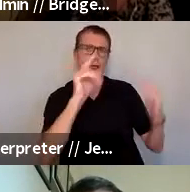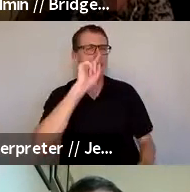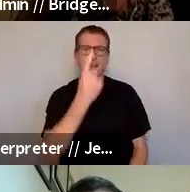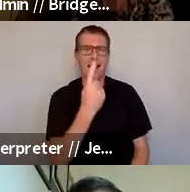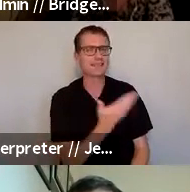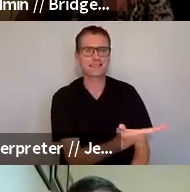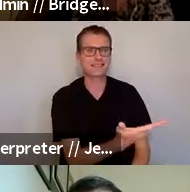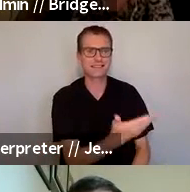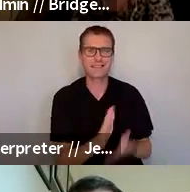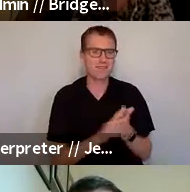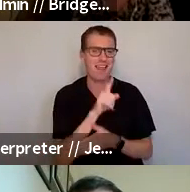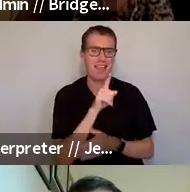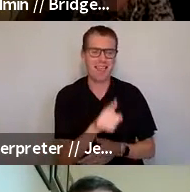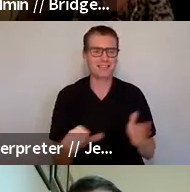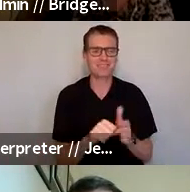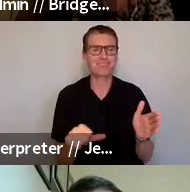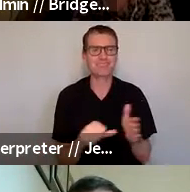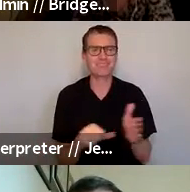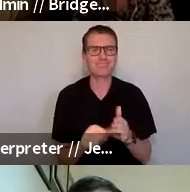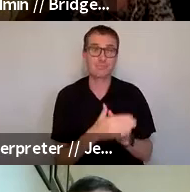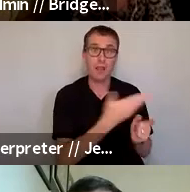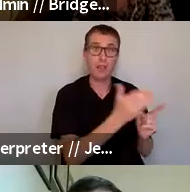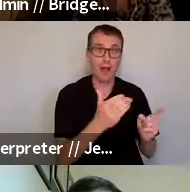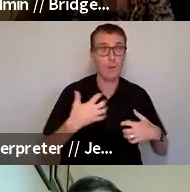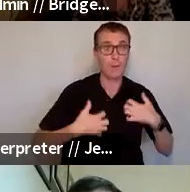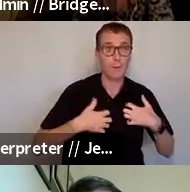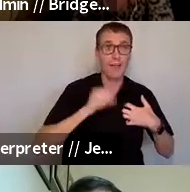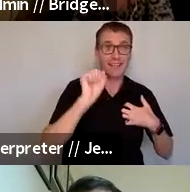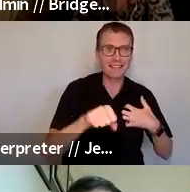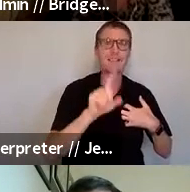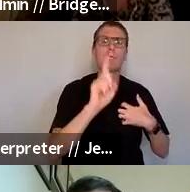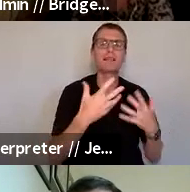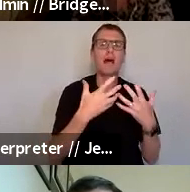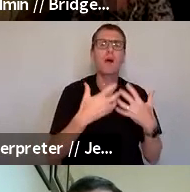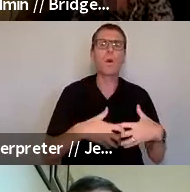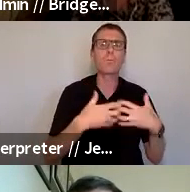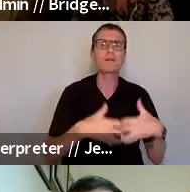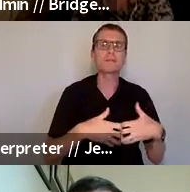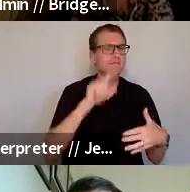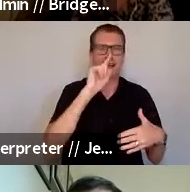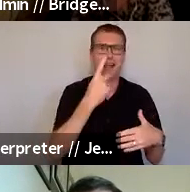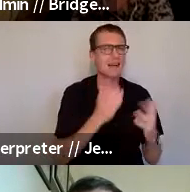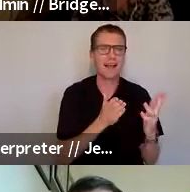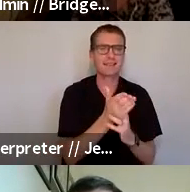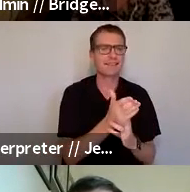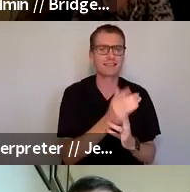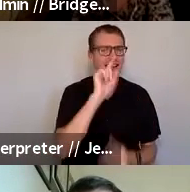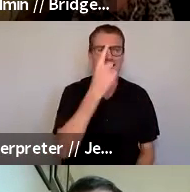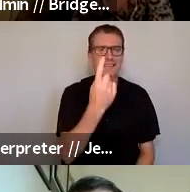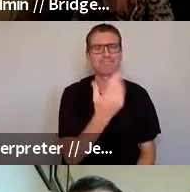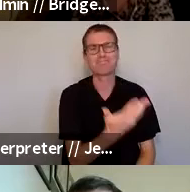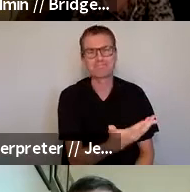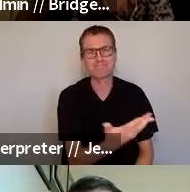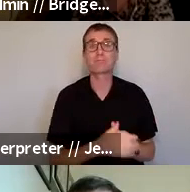we're facing. They're ready to go, but they don't have the equipment. They can't get access to that equipment. So yeah, I